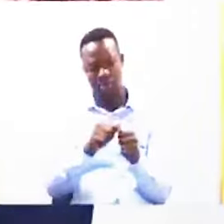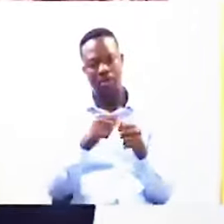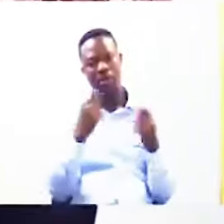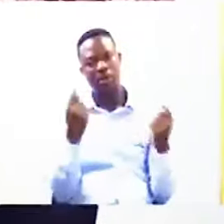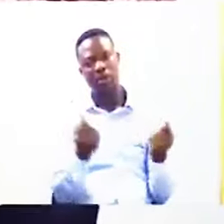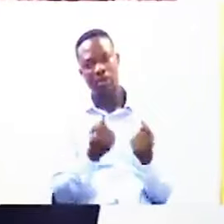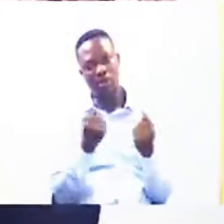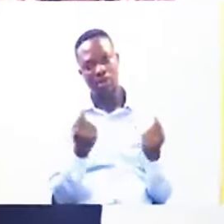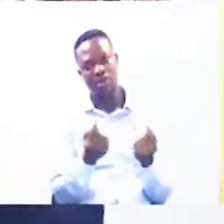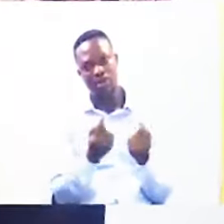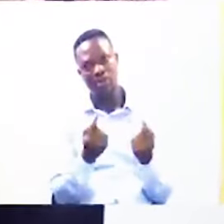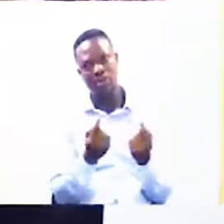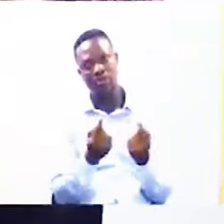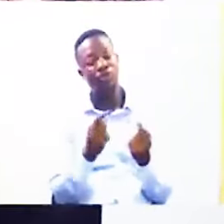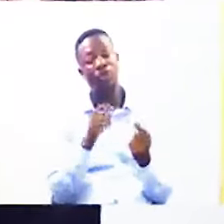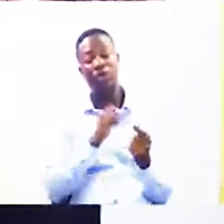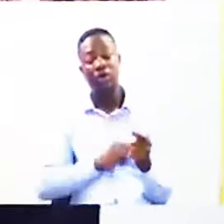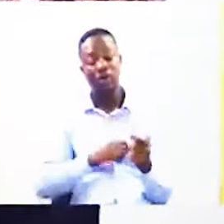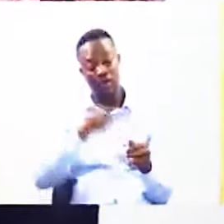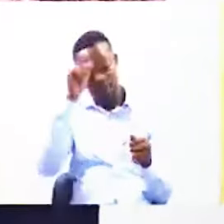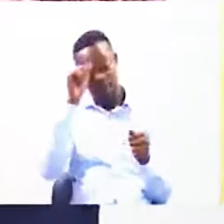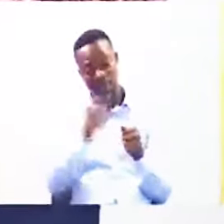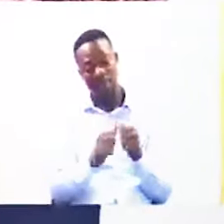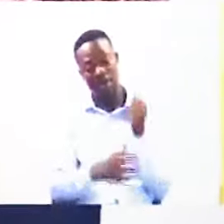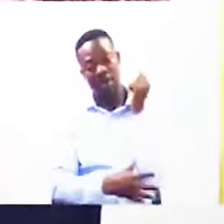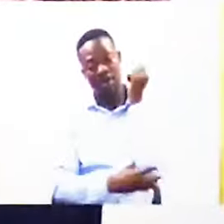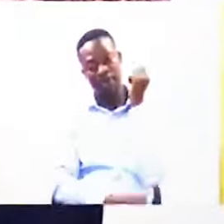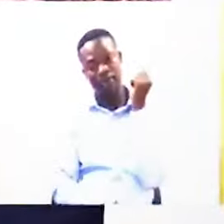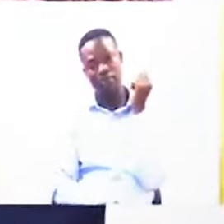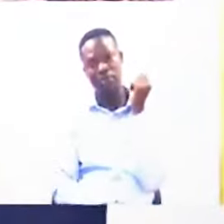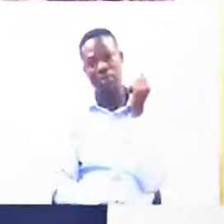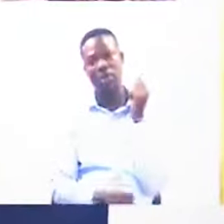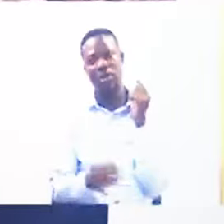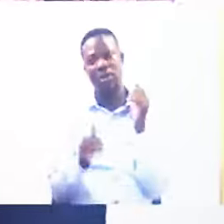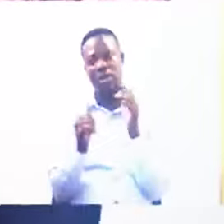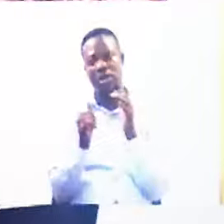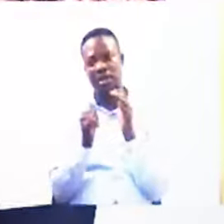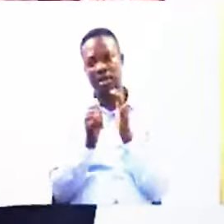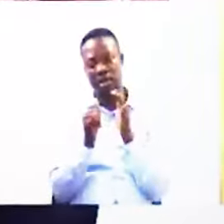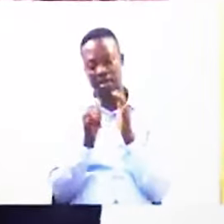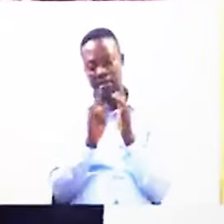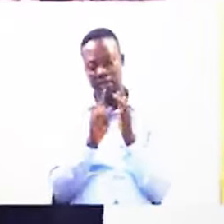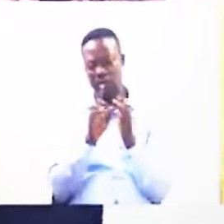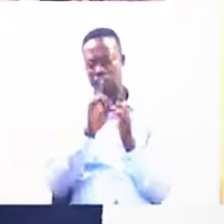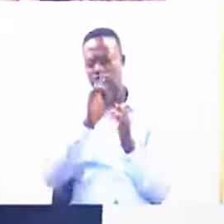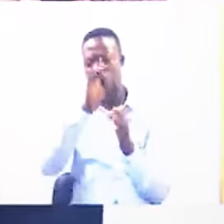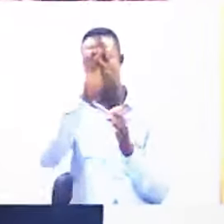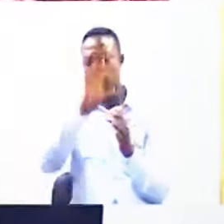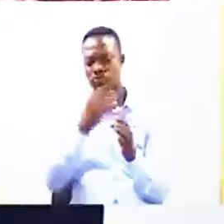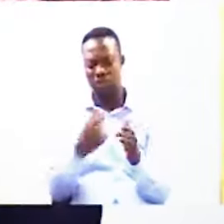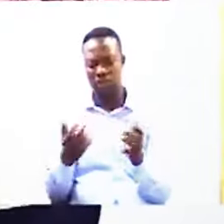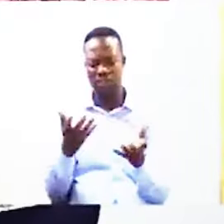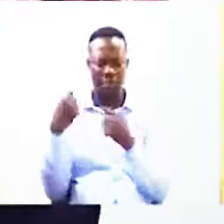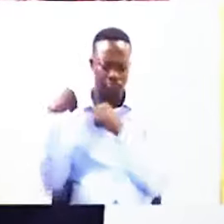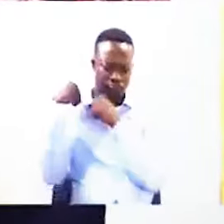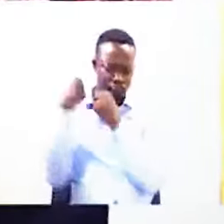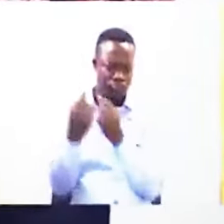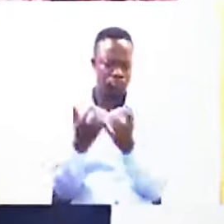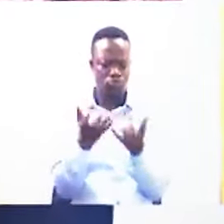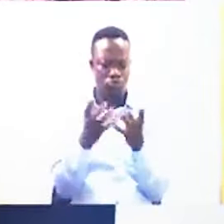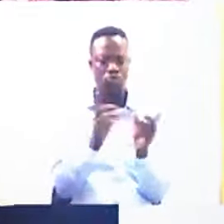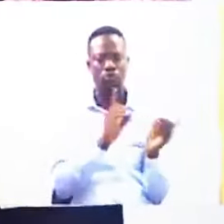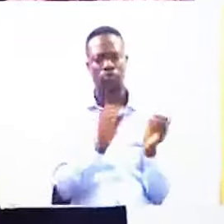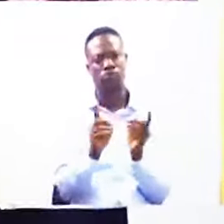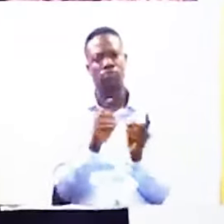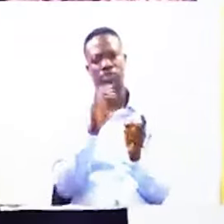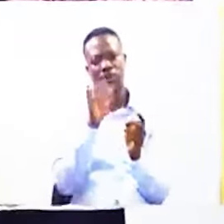thing I had been eager to do all along. Je ehia fon ko ara ene wo sere se yen kai won